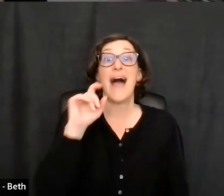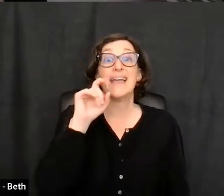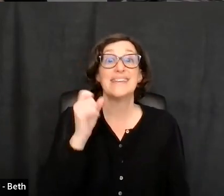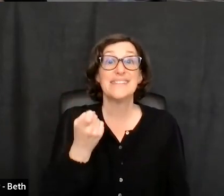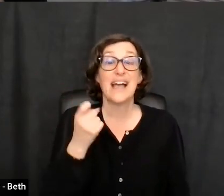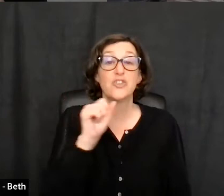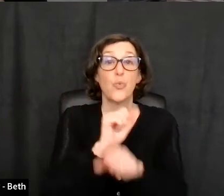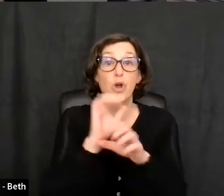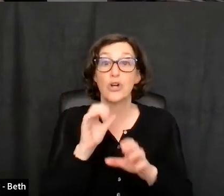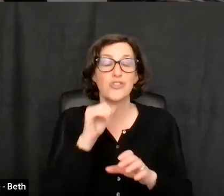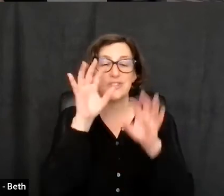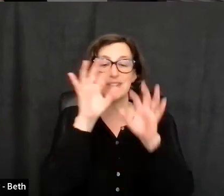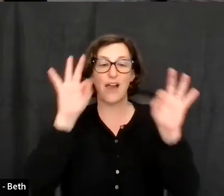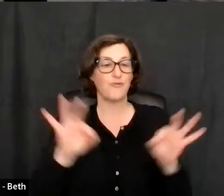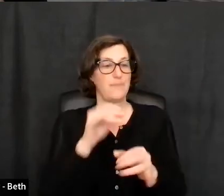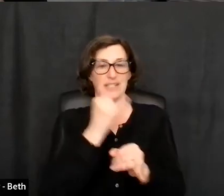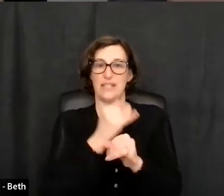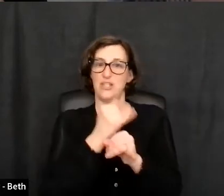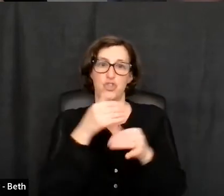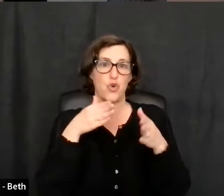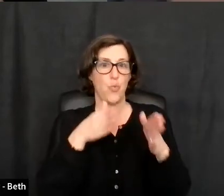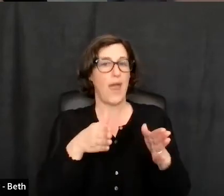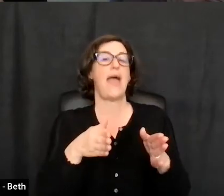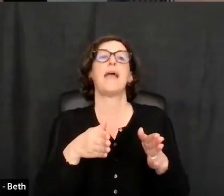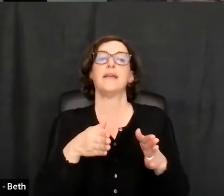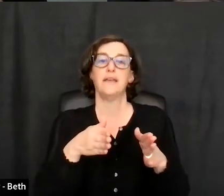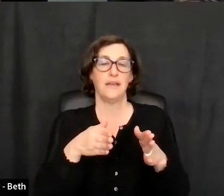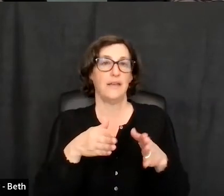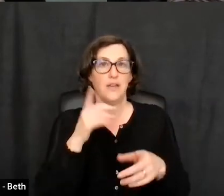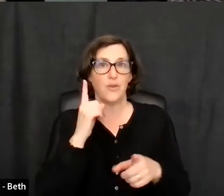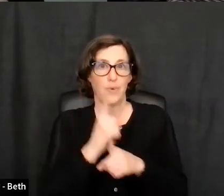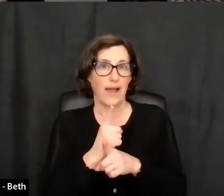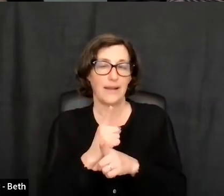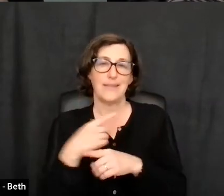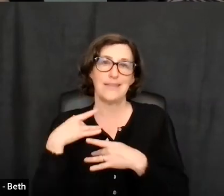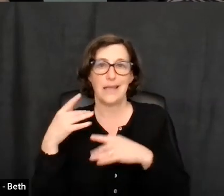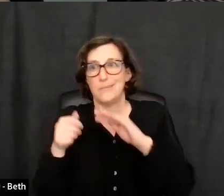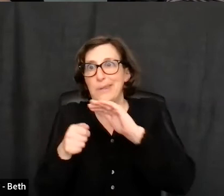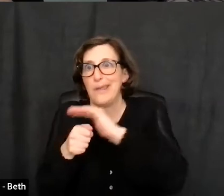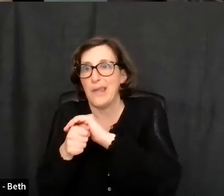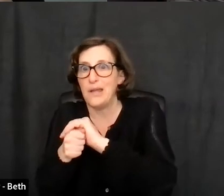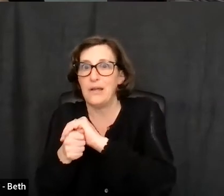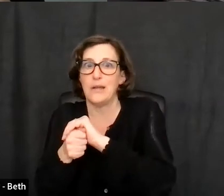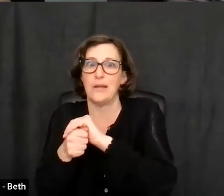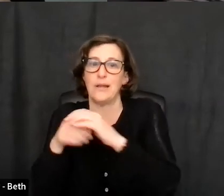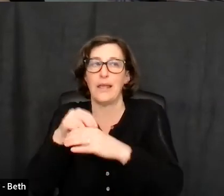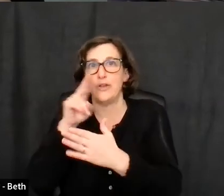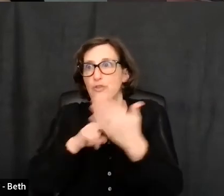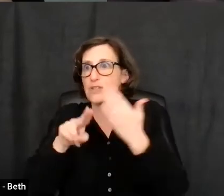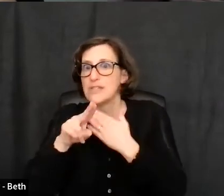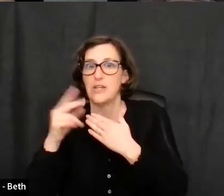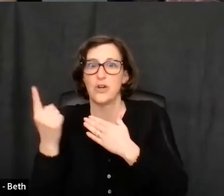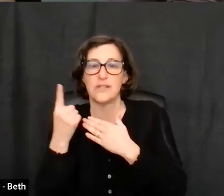not framed in this institutional way. Like archives are usually right hidden away in a, in a university, and